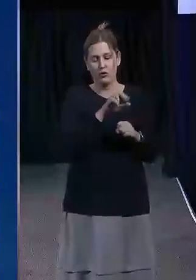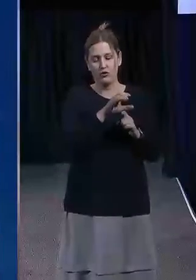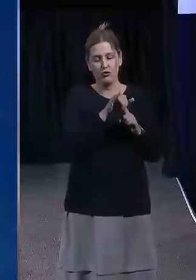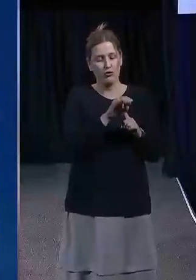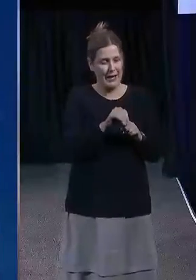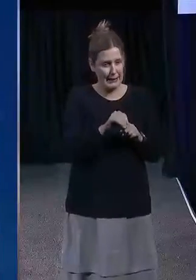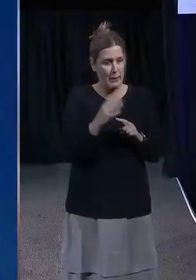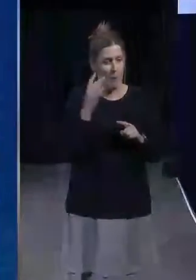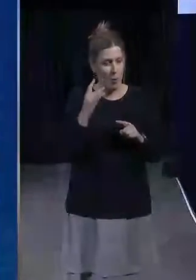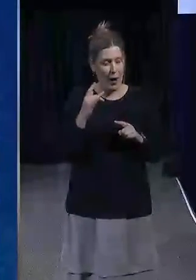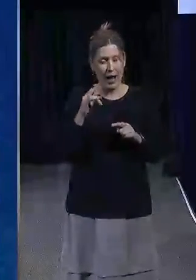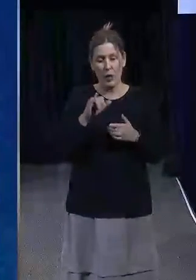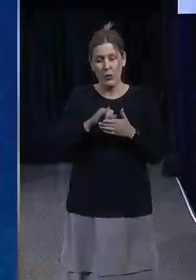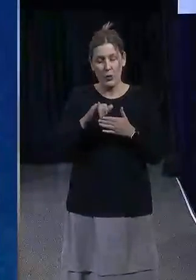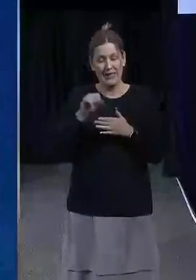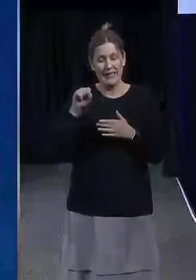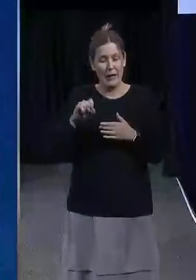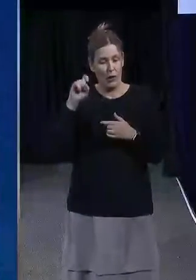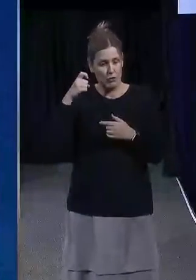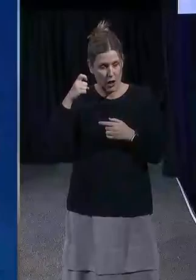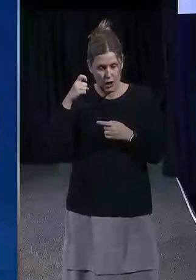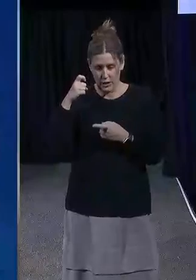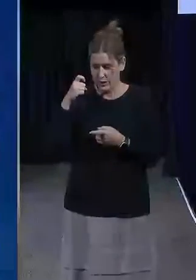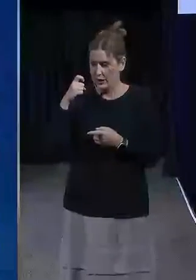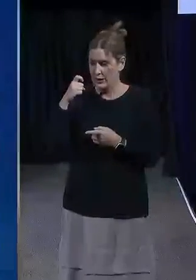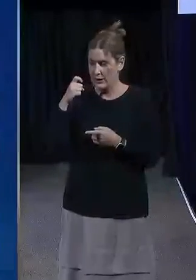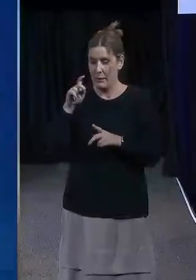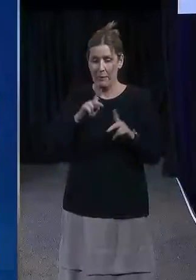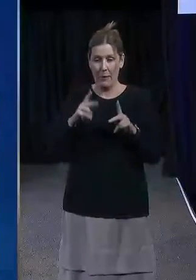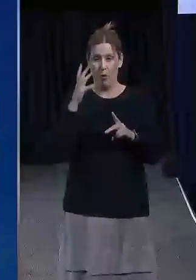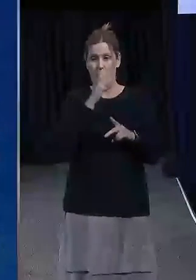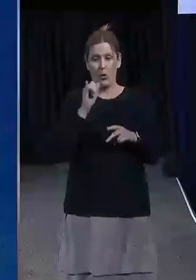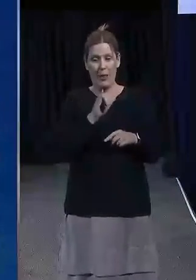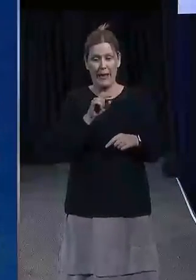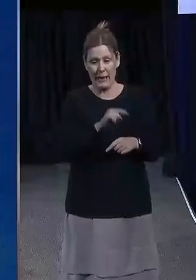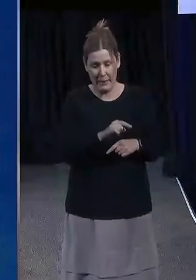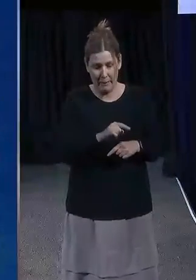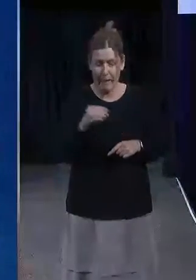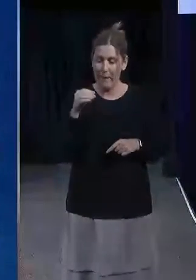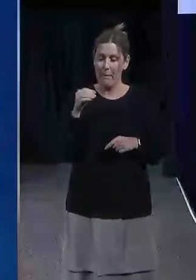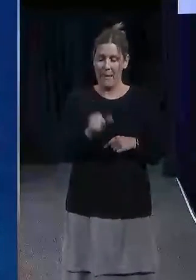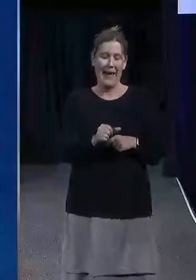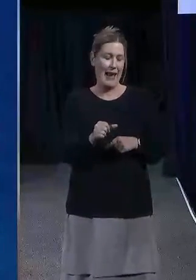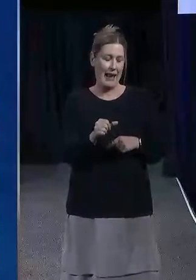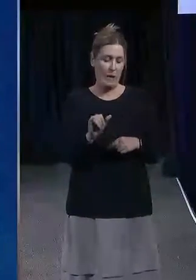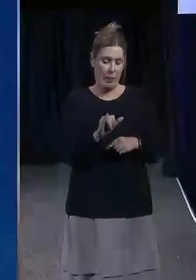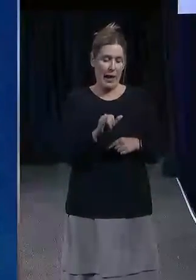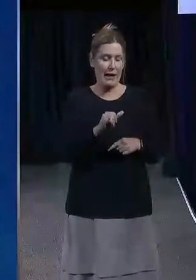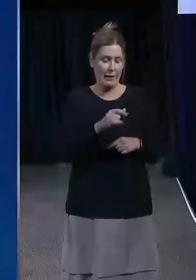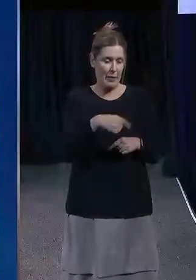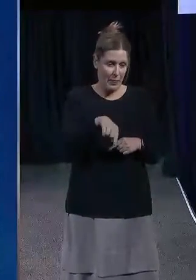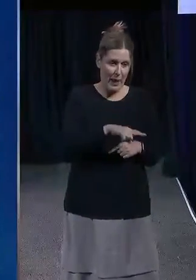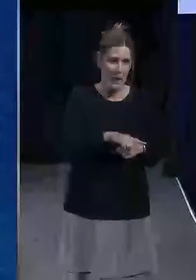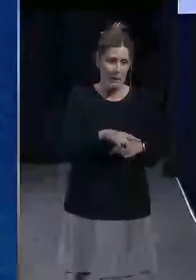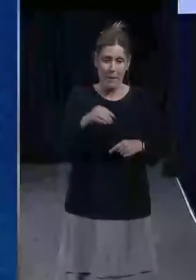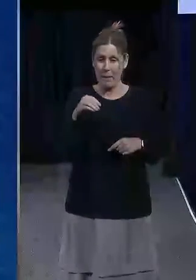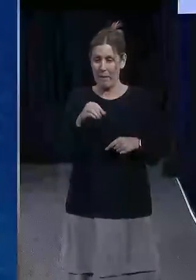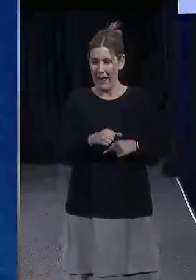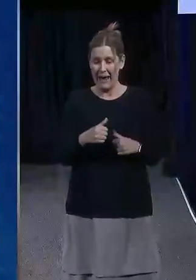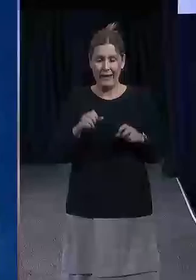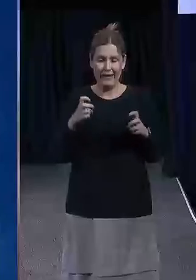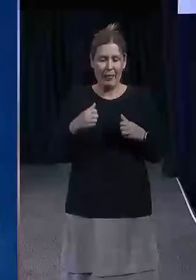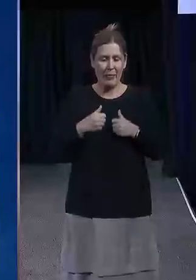South Bronx, everyone who looked like them, was paid like them, did not get paid a living